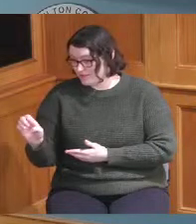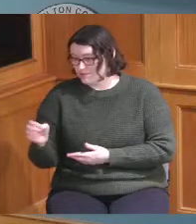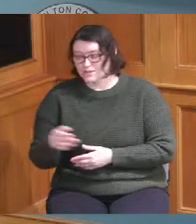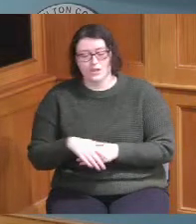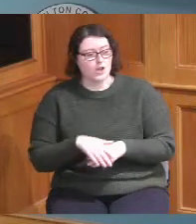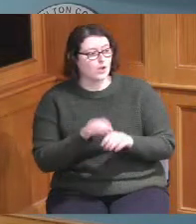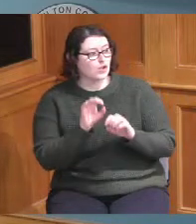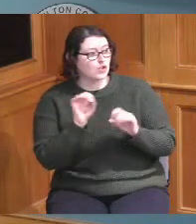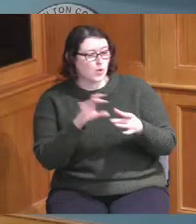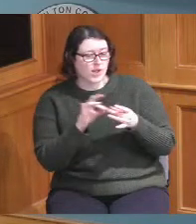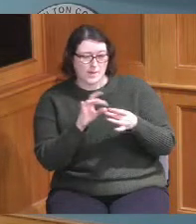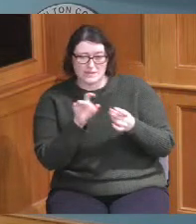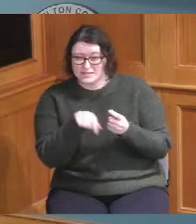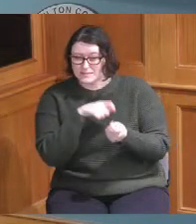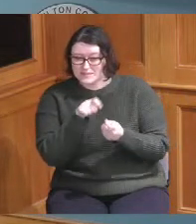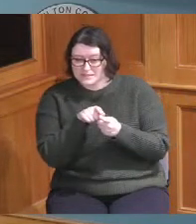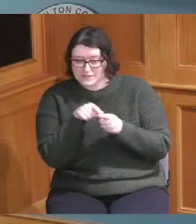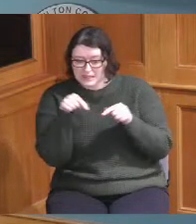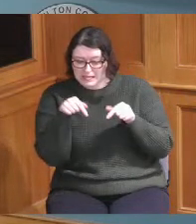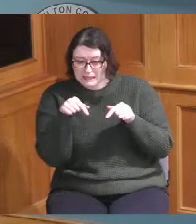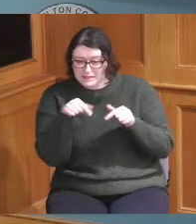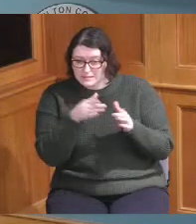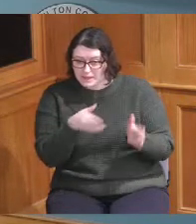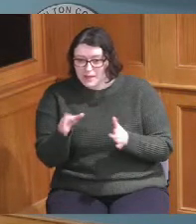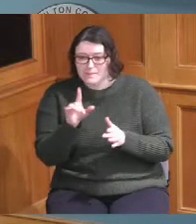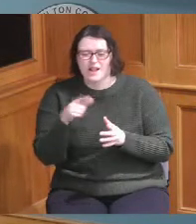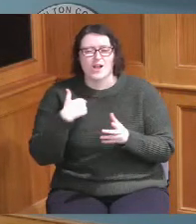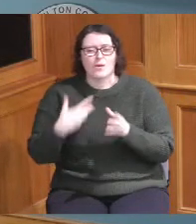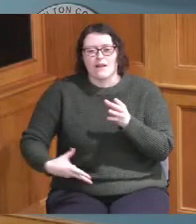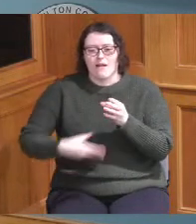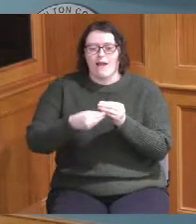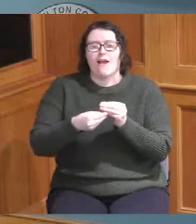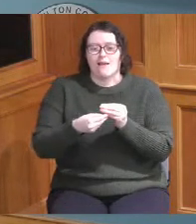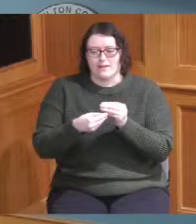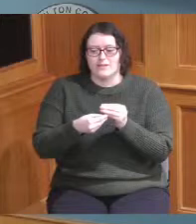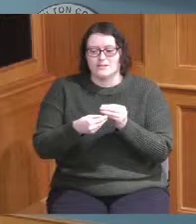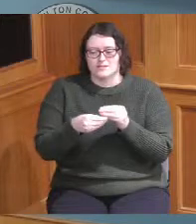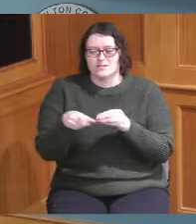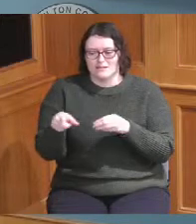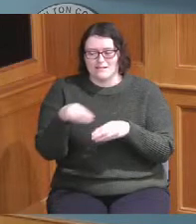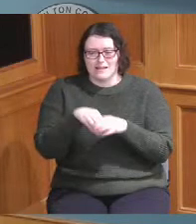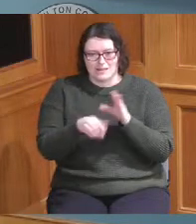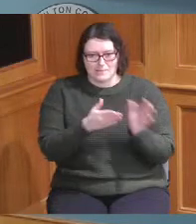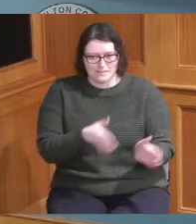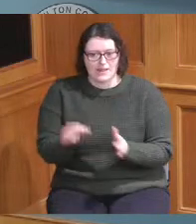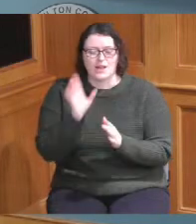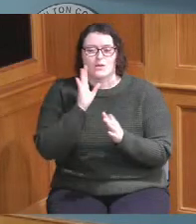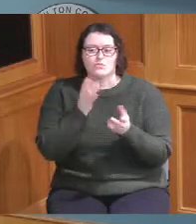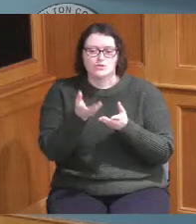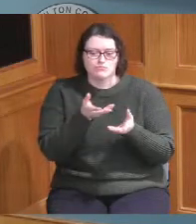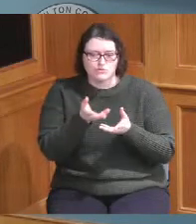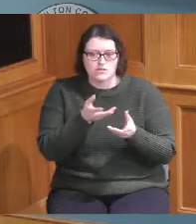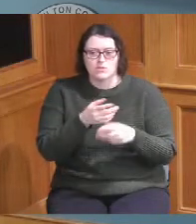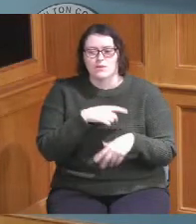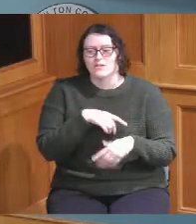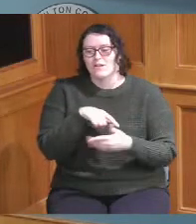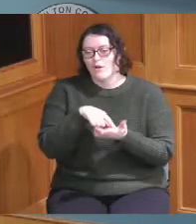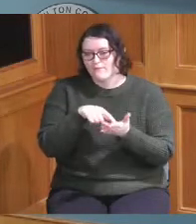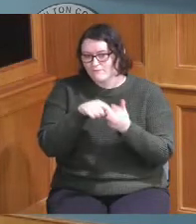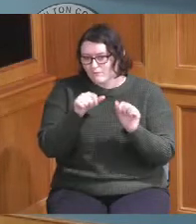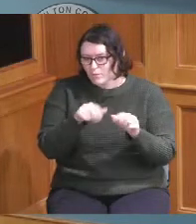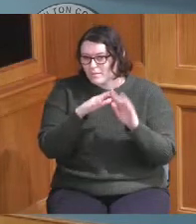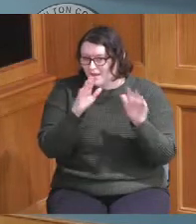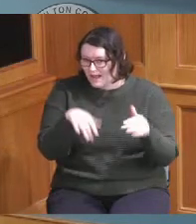No comment specifically just to this, but just wanted to add, in the consolidated plan, we deal with some affordable